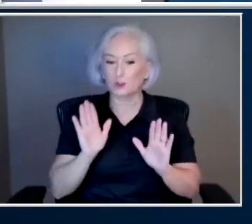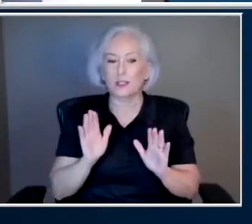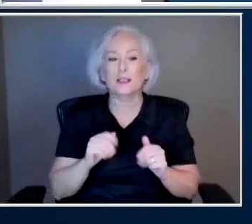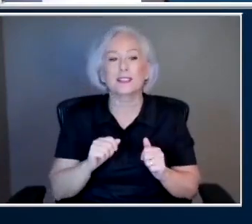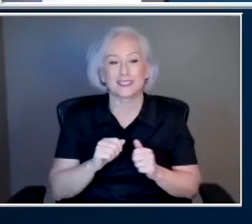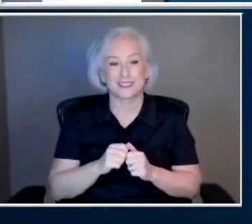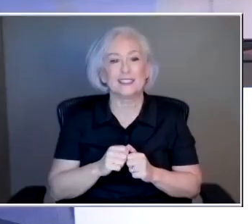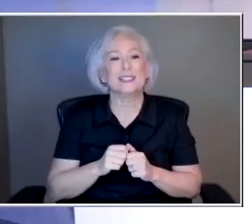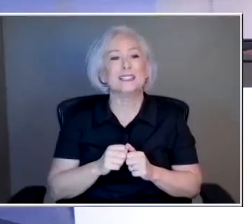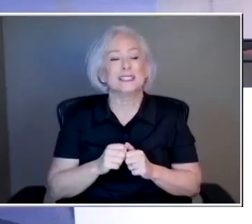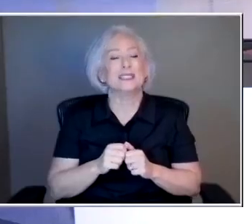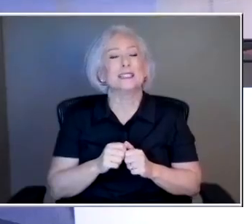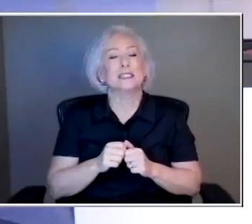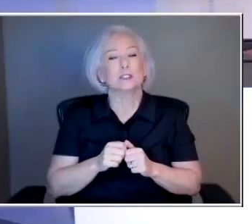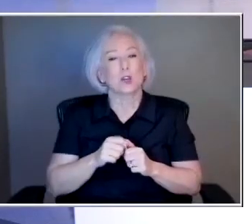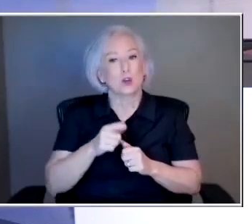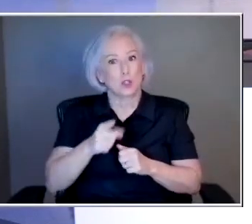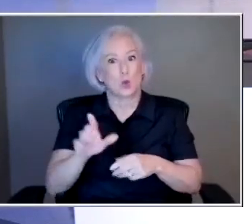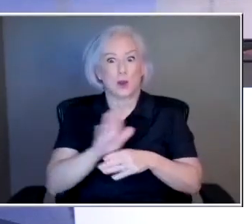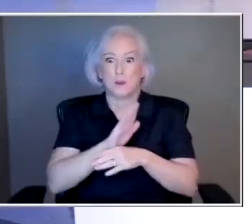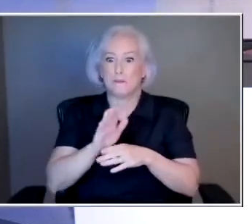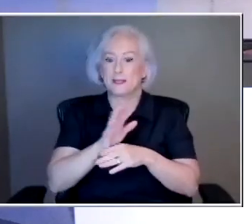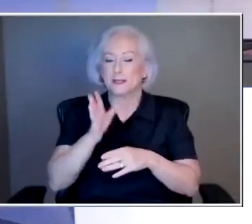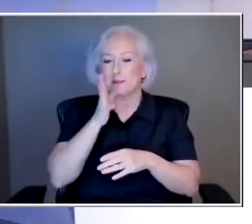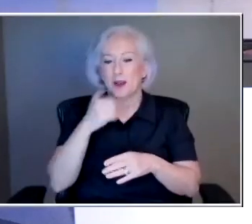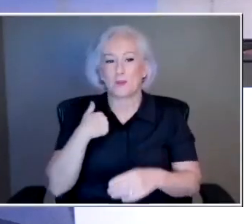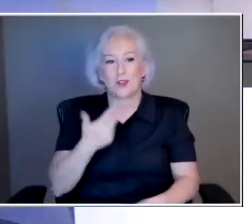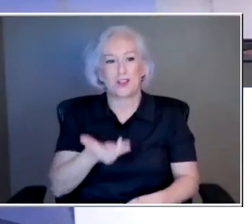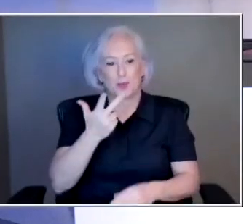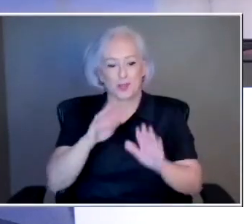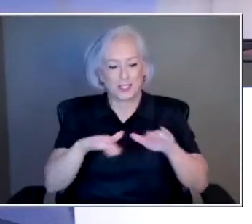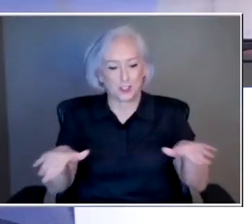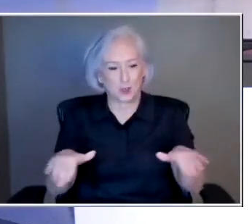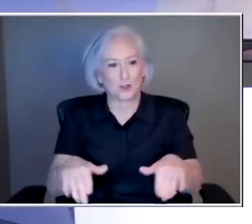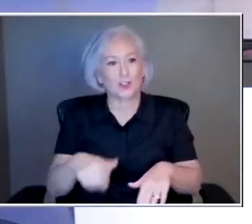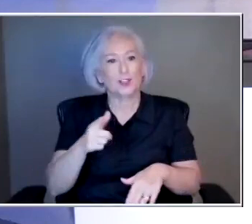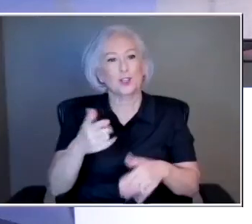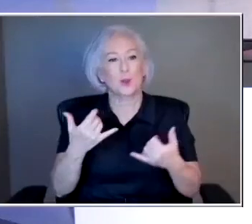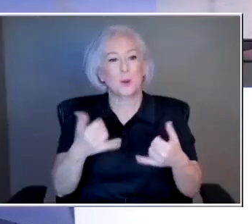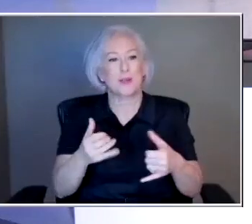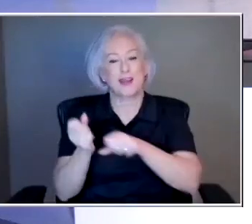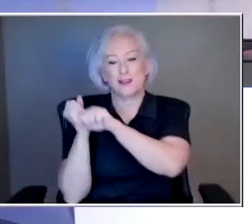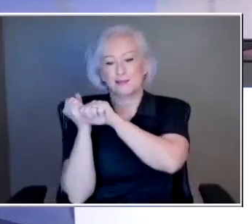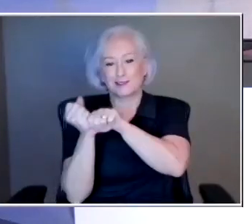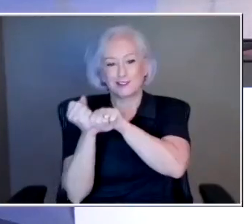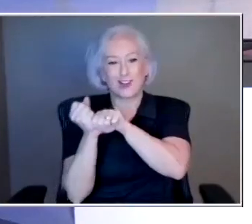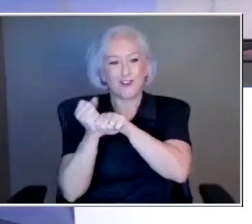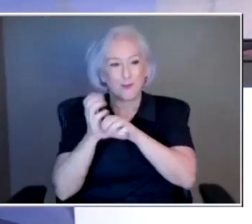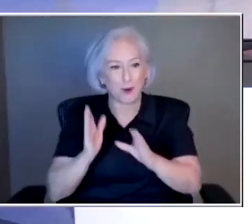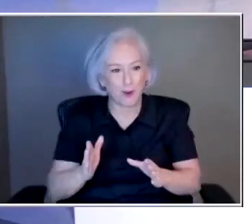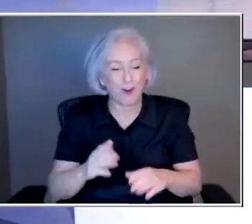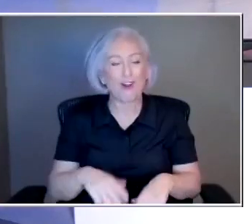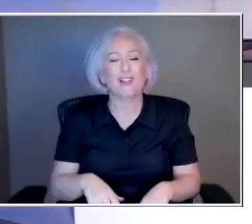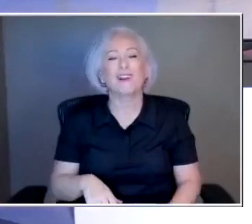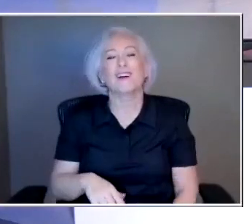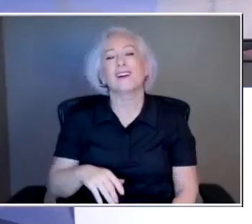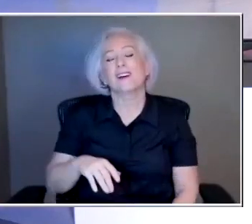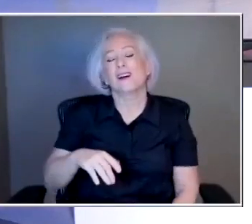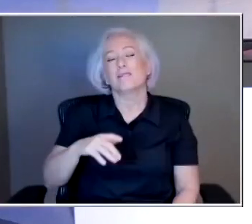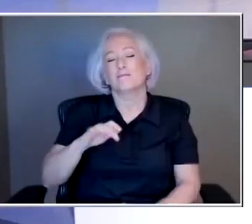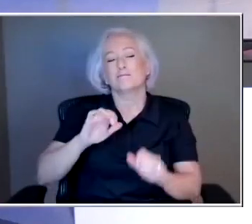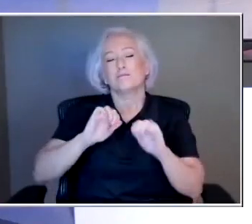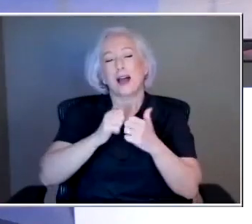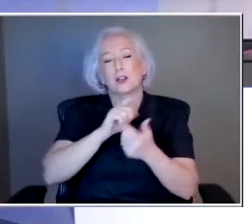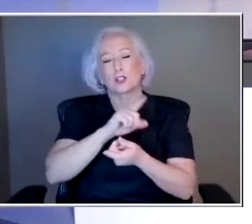So you're a busy mom of 3, you're a softball player, you're an athlete, I shall say. How did you adapt to the new normal?